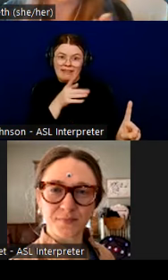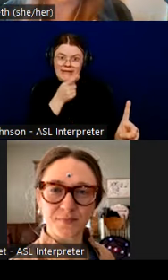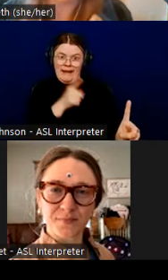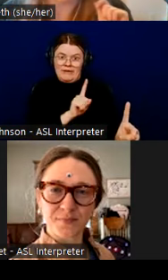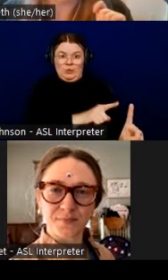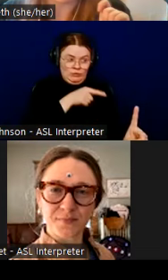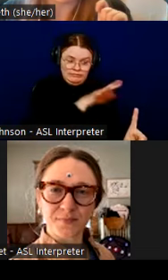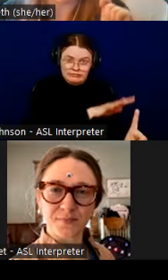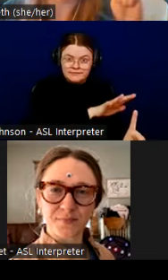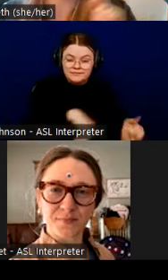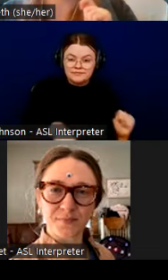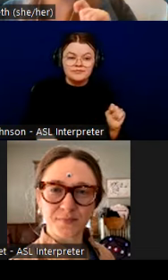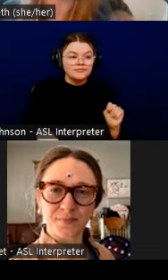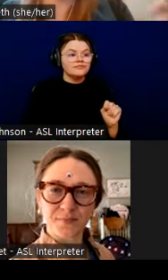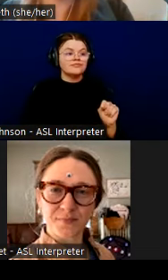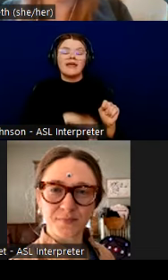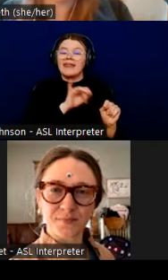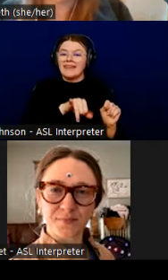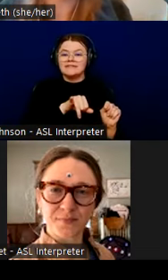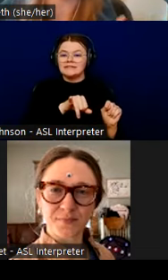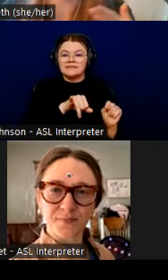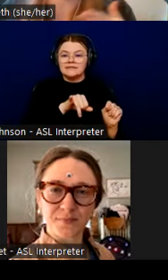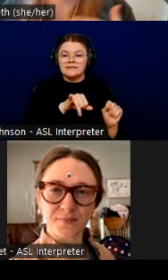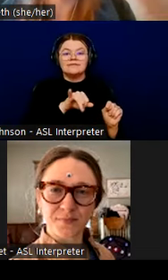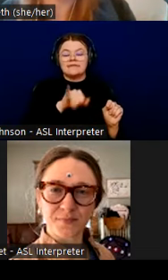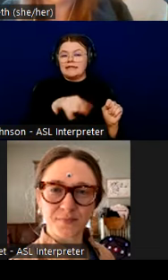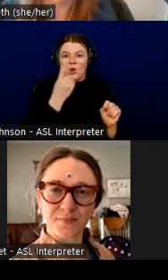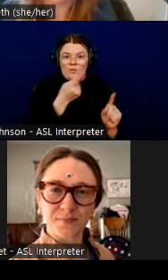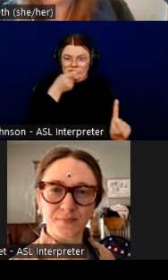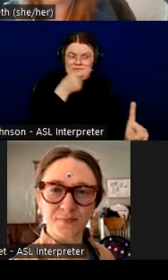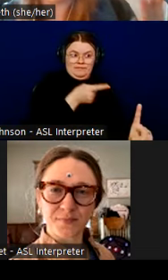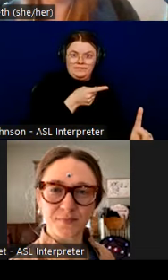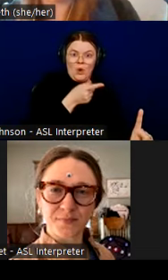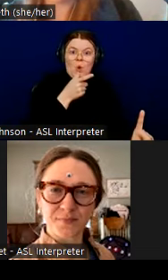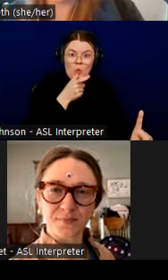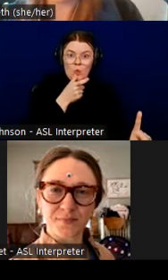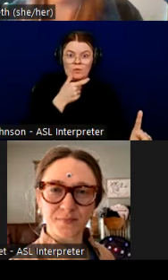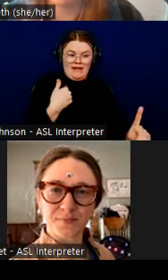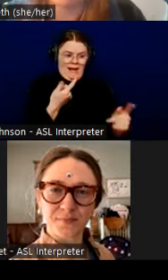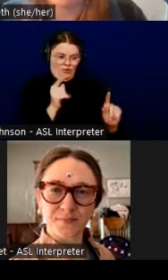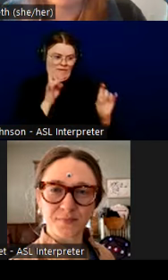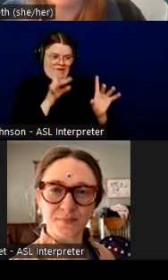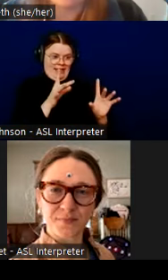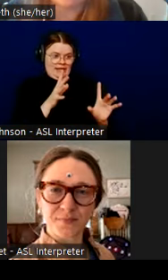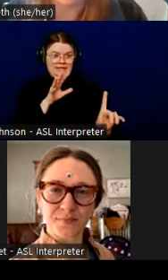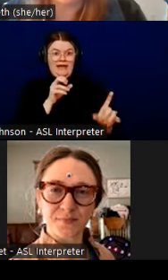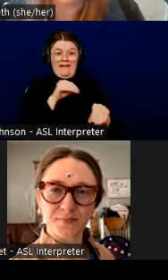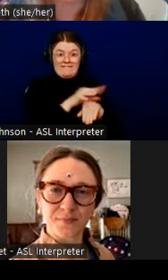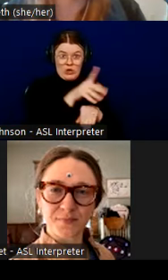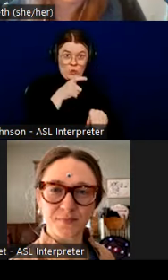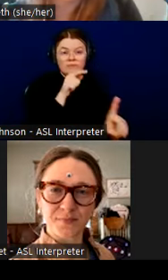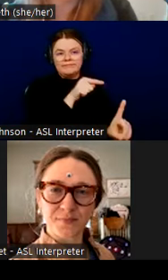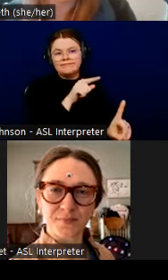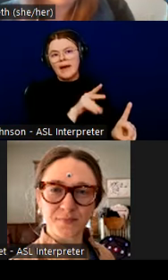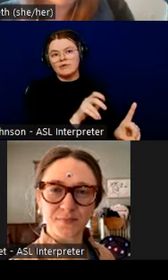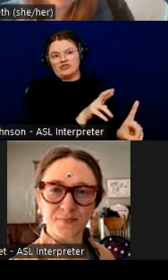always going to be the other violent person or the more violent person in the relationship.